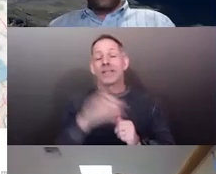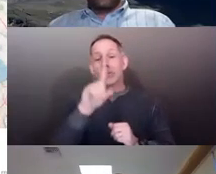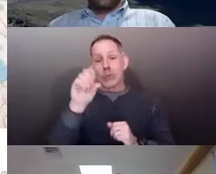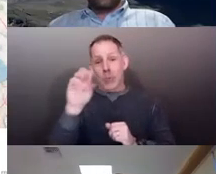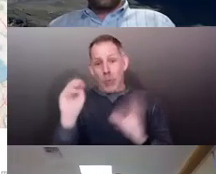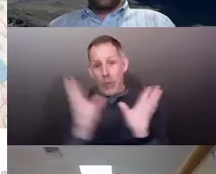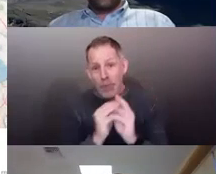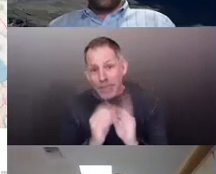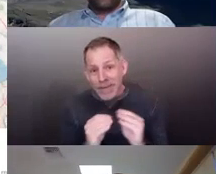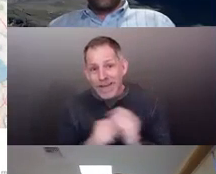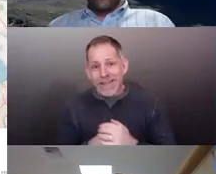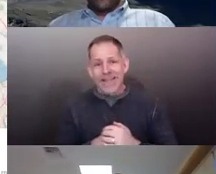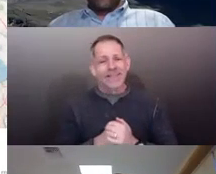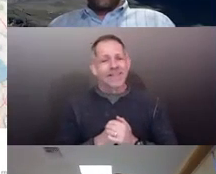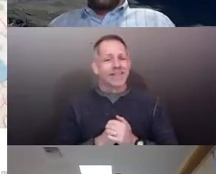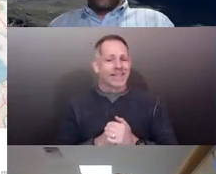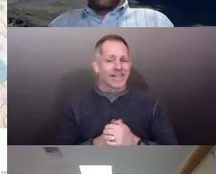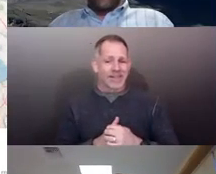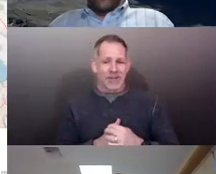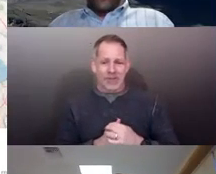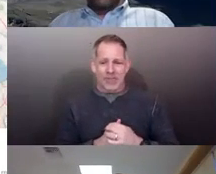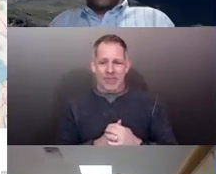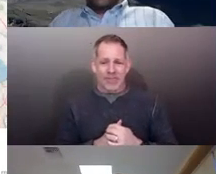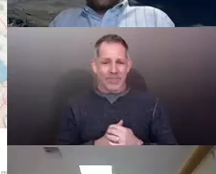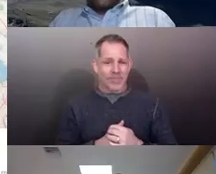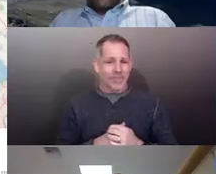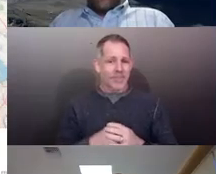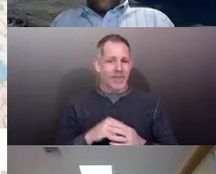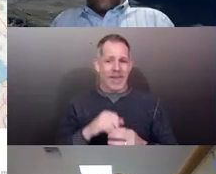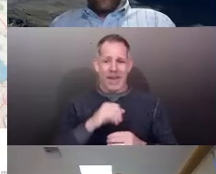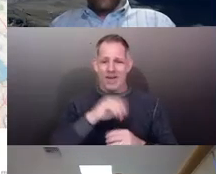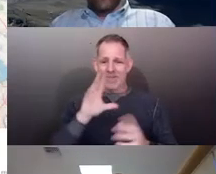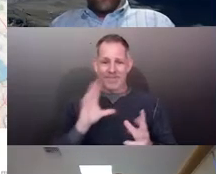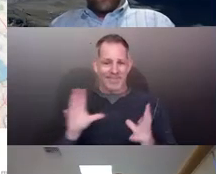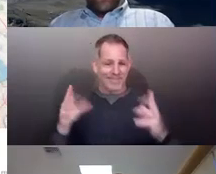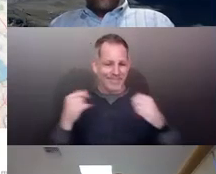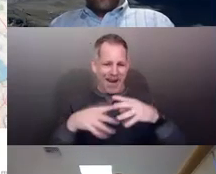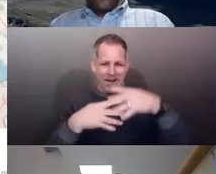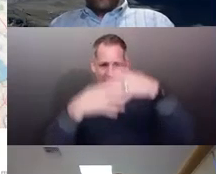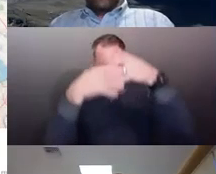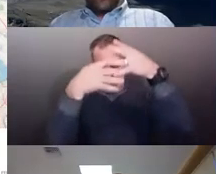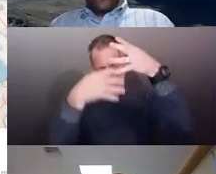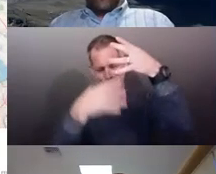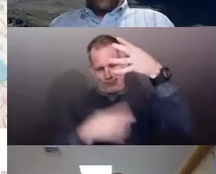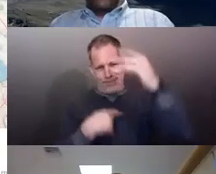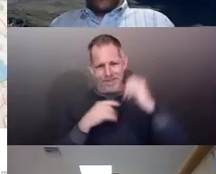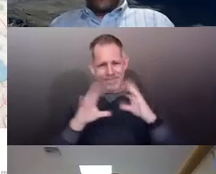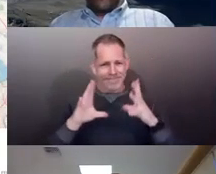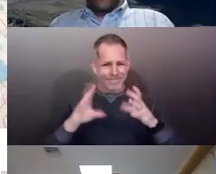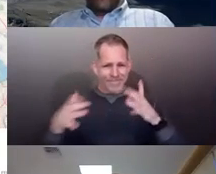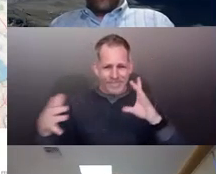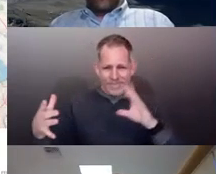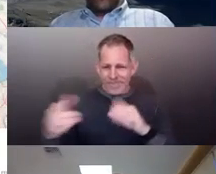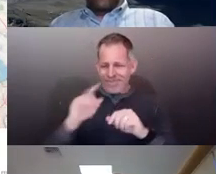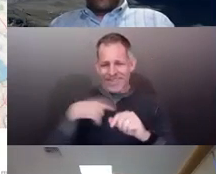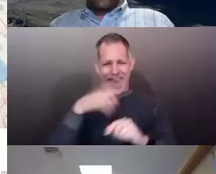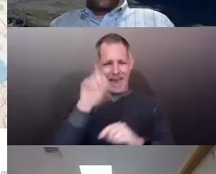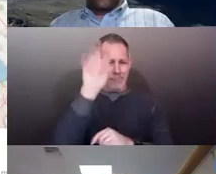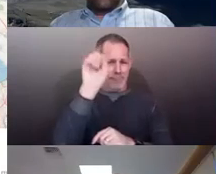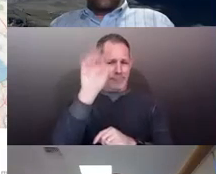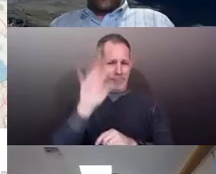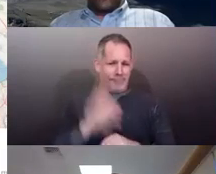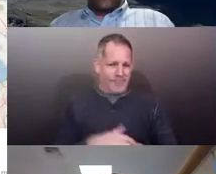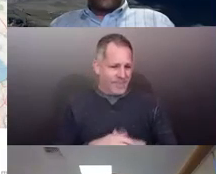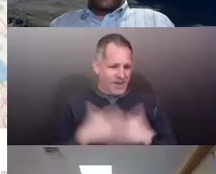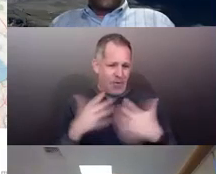Jeans, and there are multiple, I probably can't name all the platforms, but at least we have had regular ongoing meetings